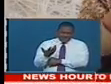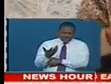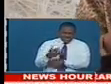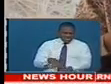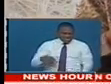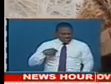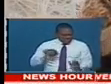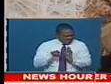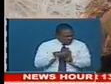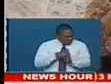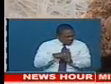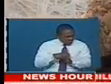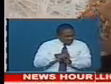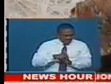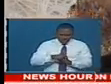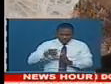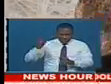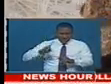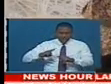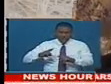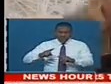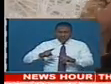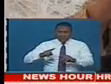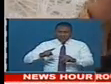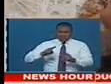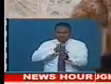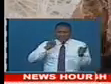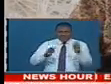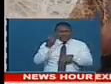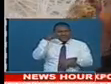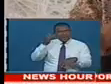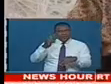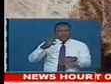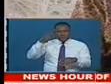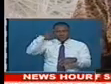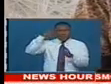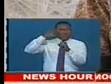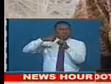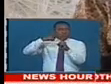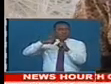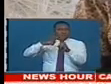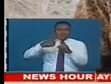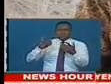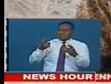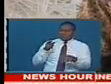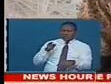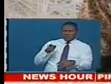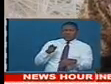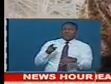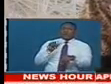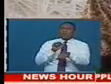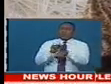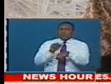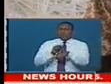Afro-pessimist perception to an Afro-optimistic perception of Africa as it performs